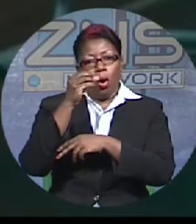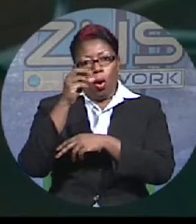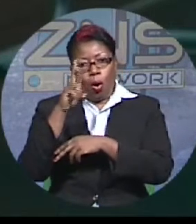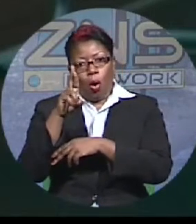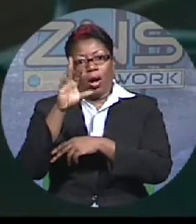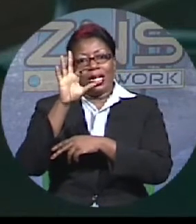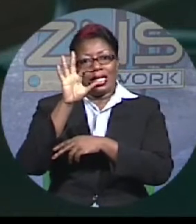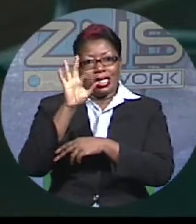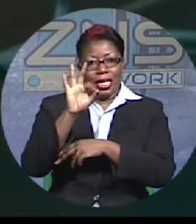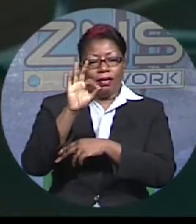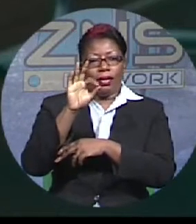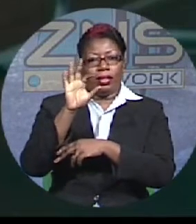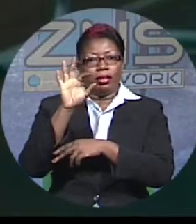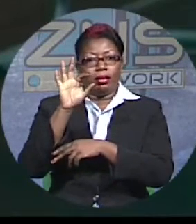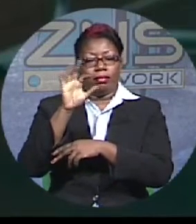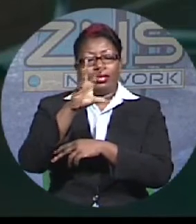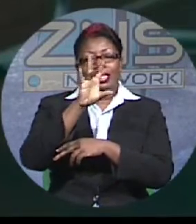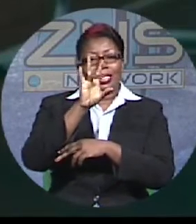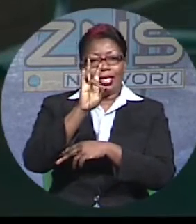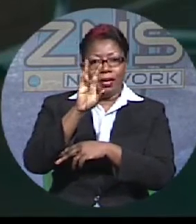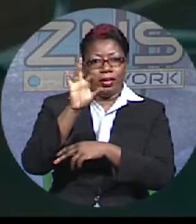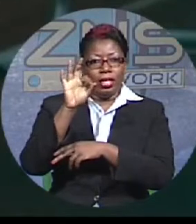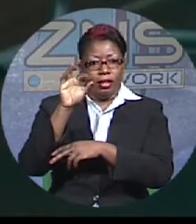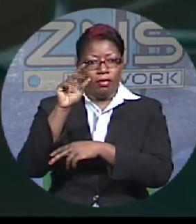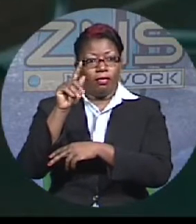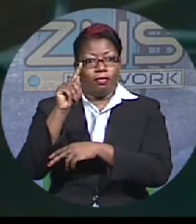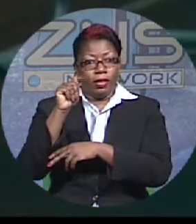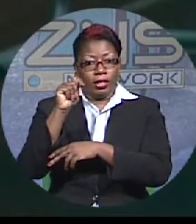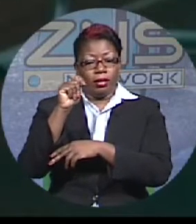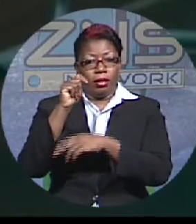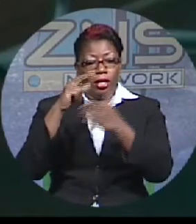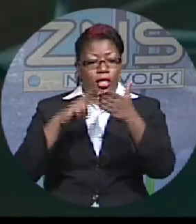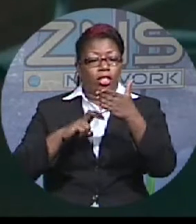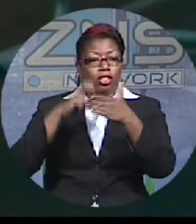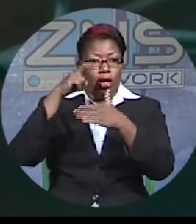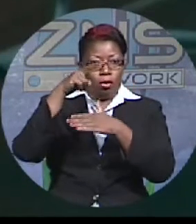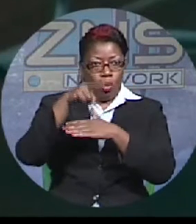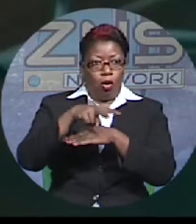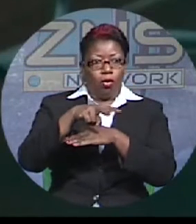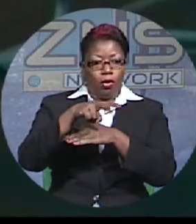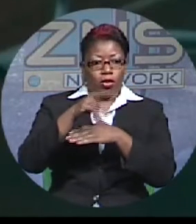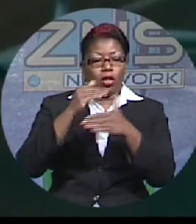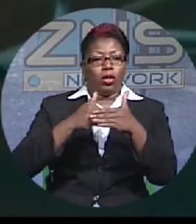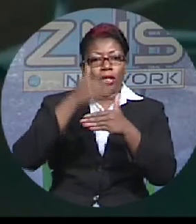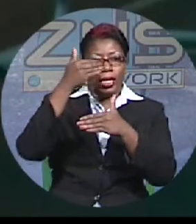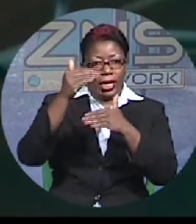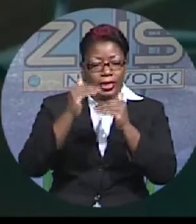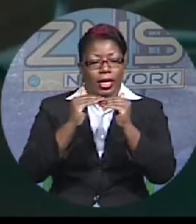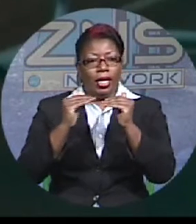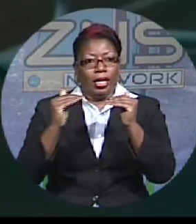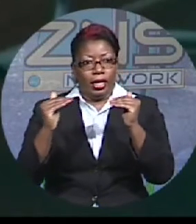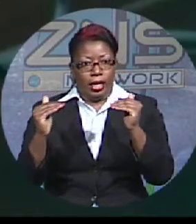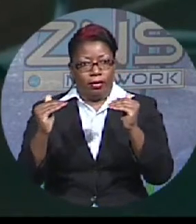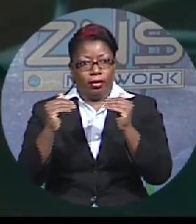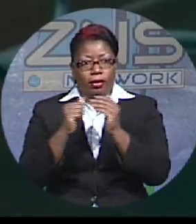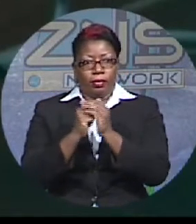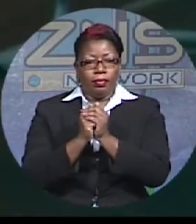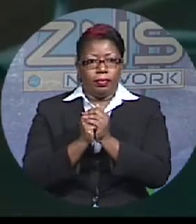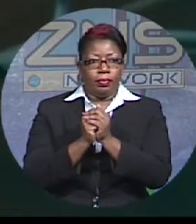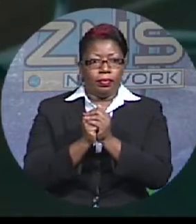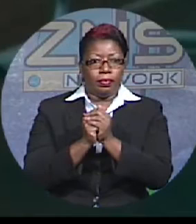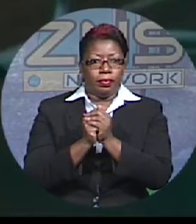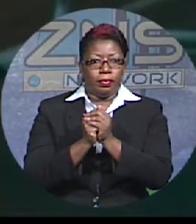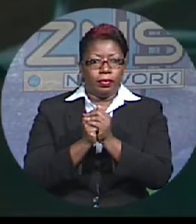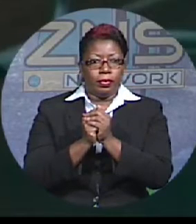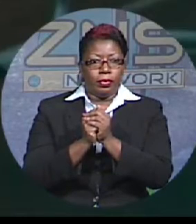6¾ inches, or they have to be in the top 12. Also tomorrow, Jeffrey Gibson, we told you about him in the 400 meters hurdle semifinals. He'll